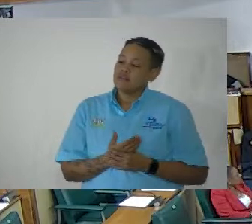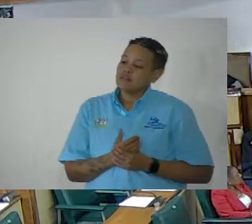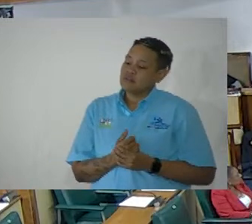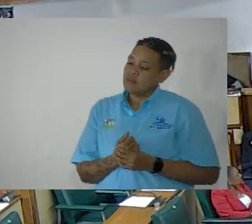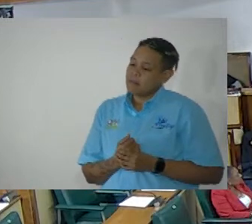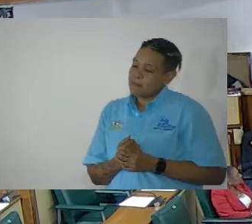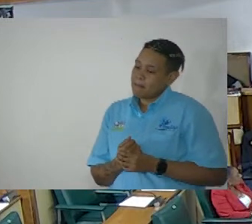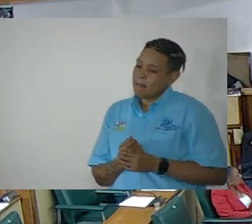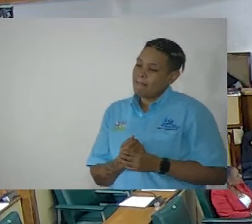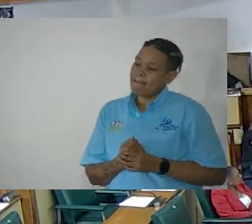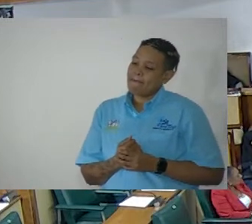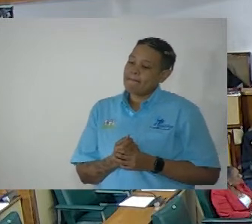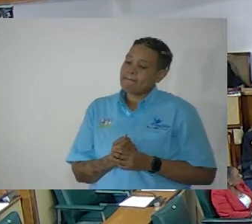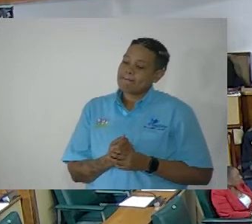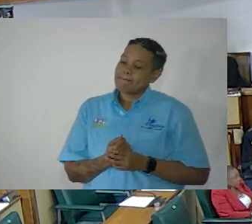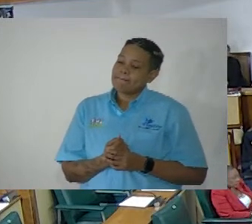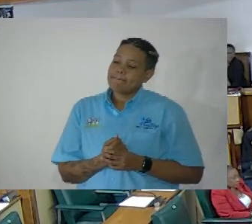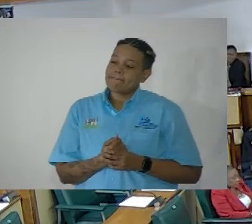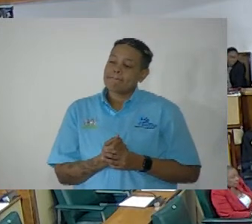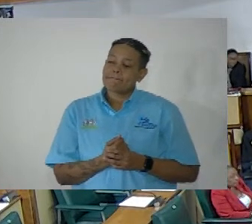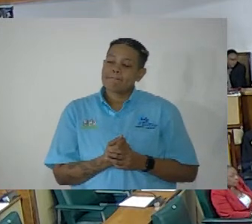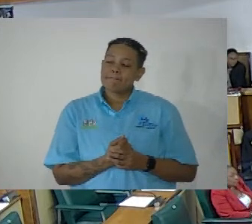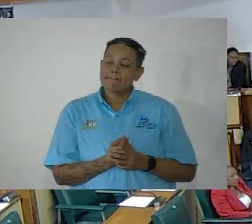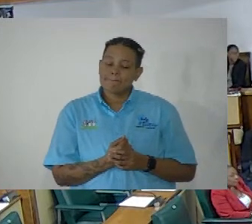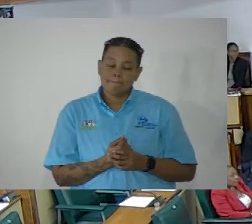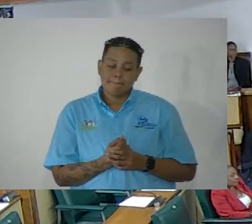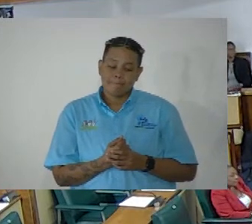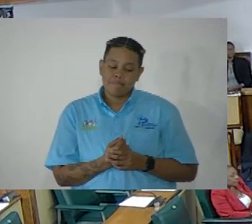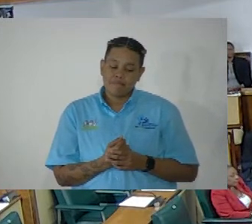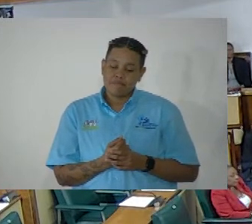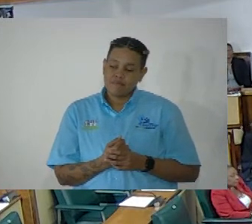it. Minister.